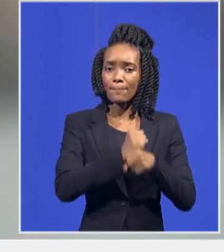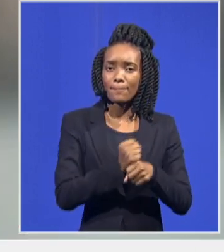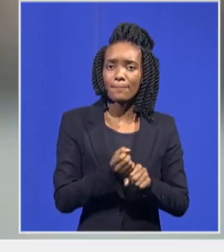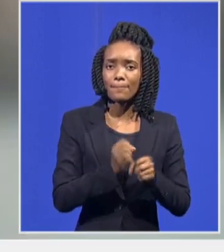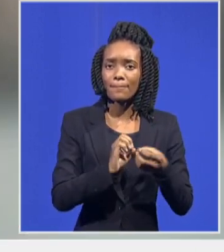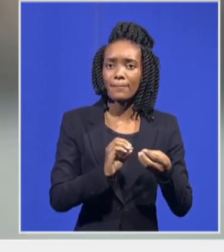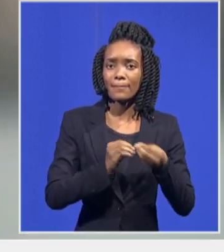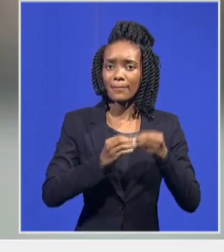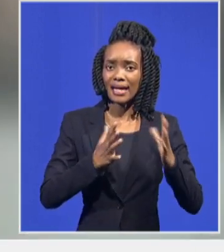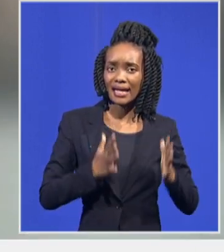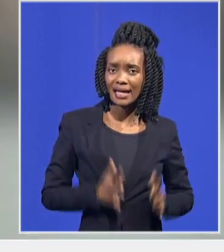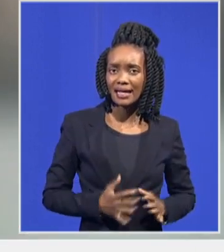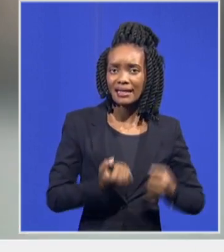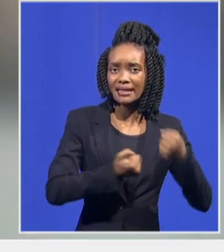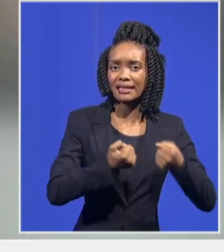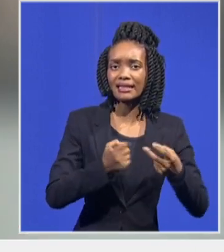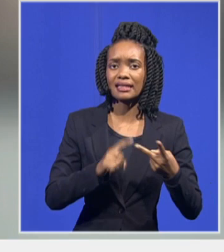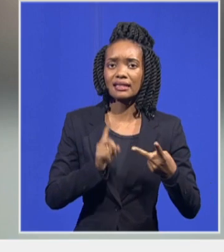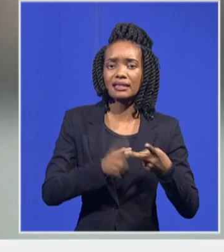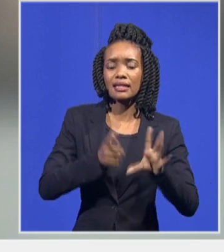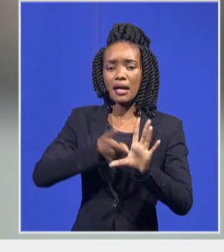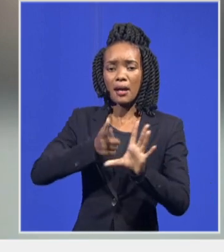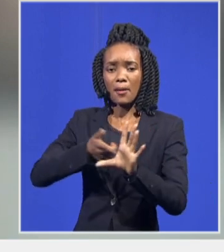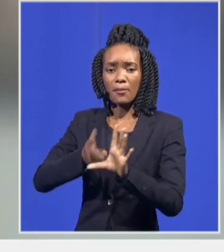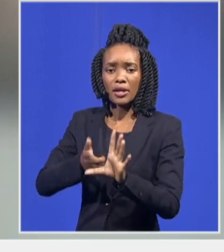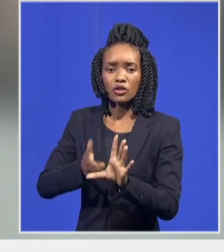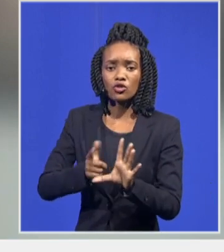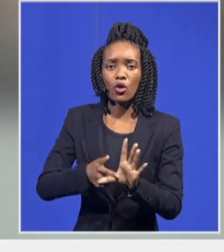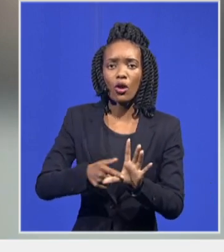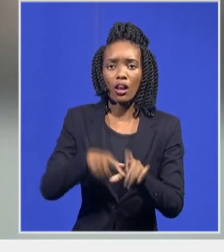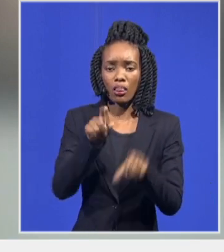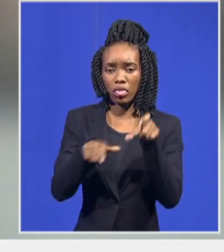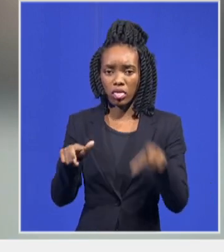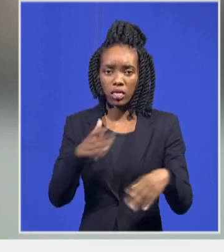attendants and a whole lot of other related sectors.